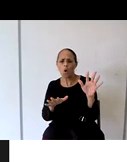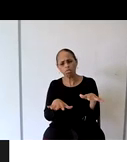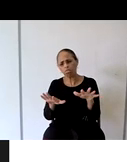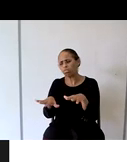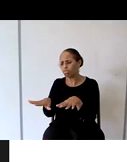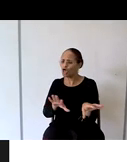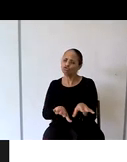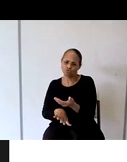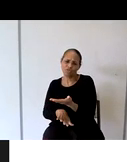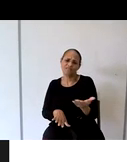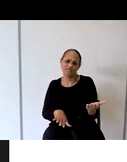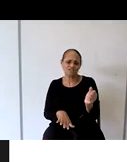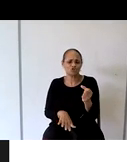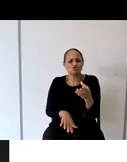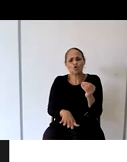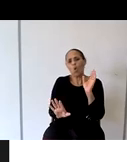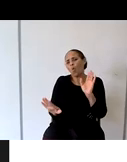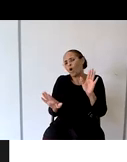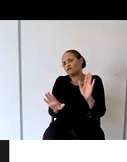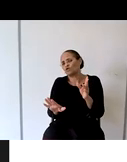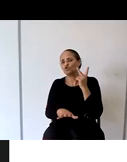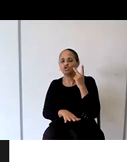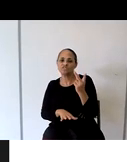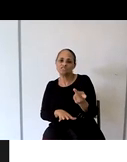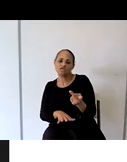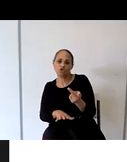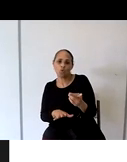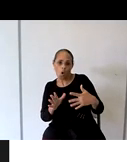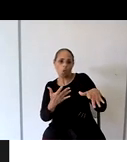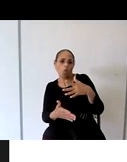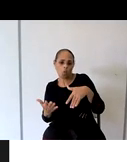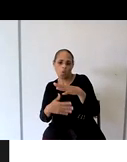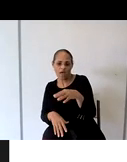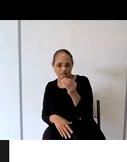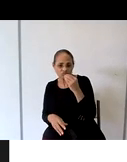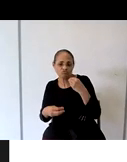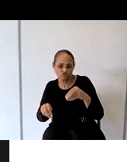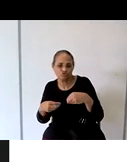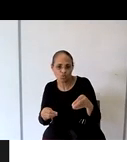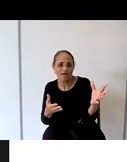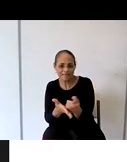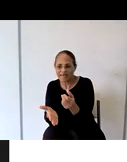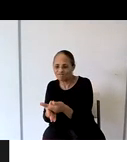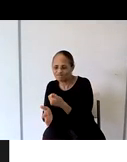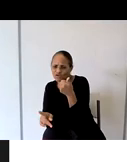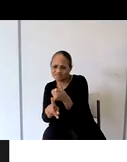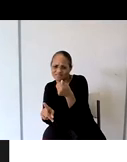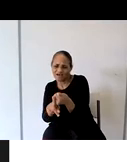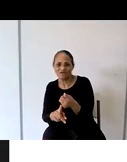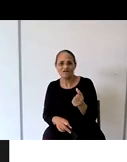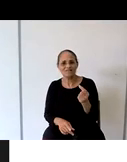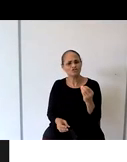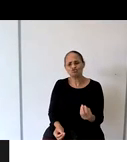things. It's so wonderful to see you out at the grocery store getting things for yourself. That's so